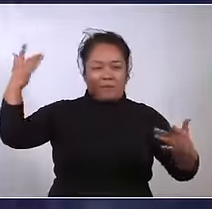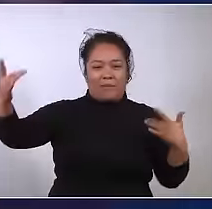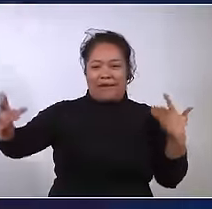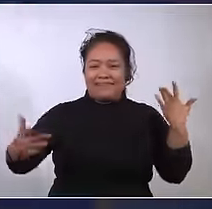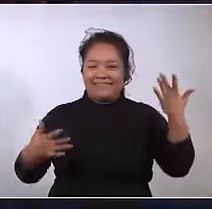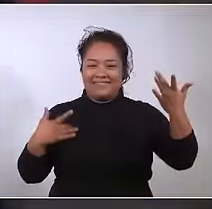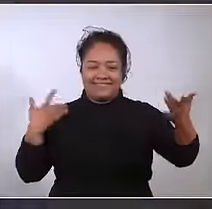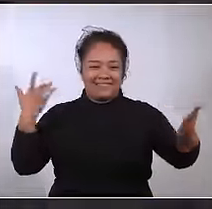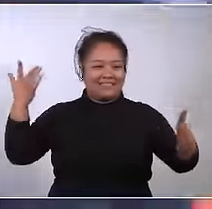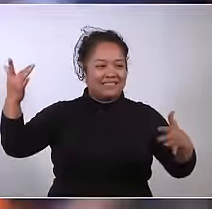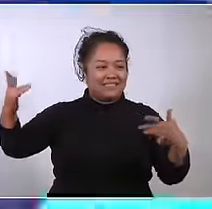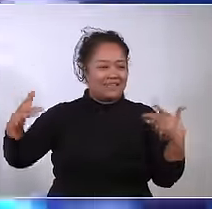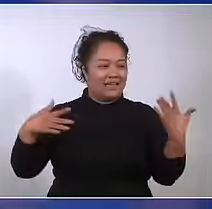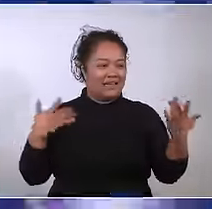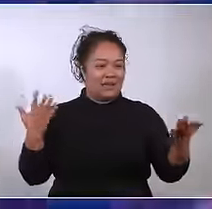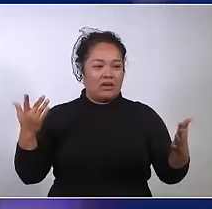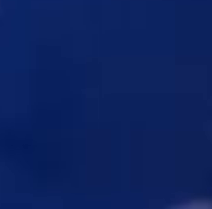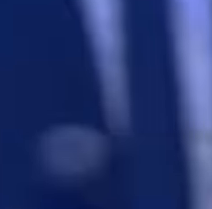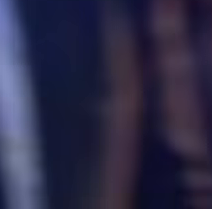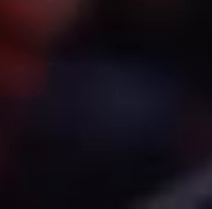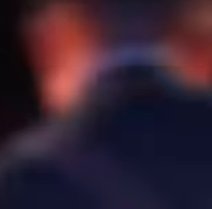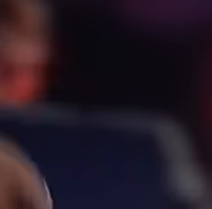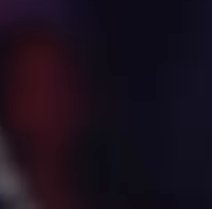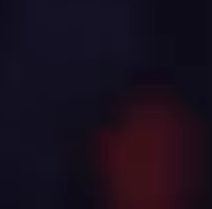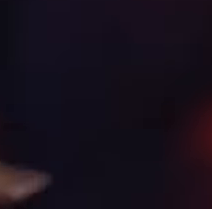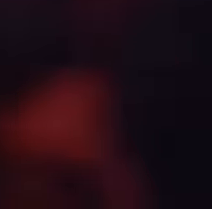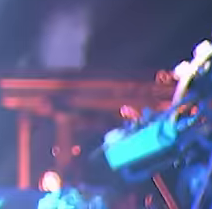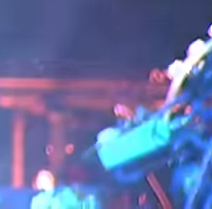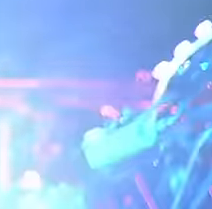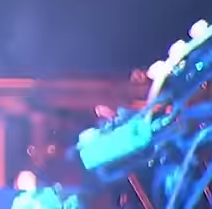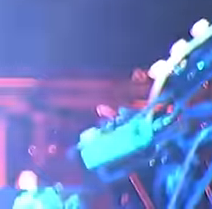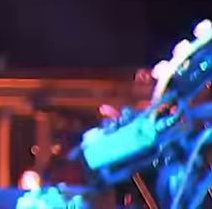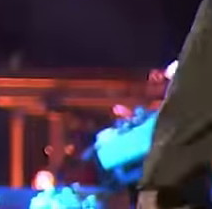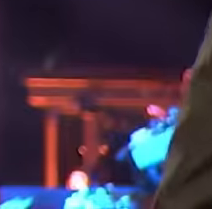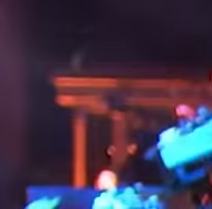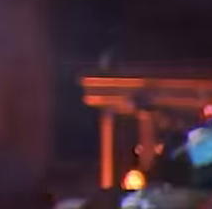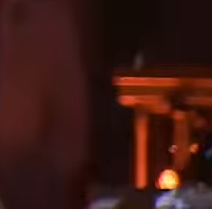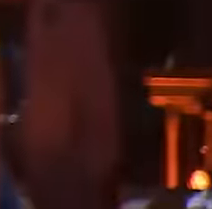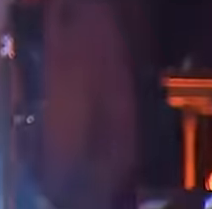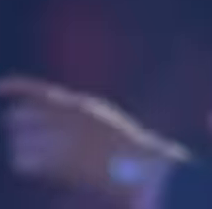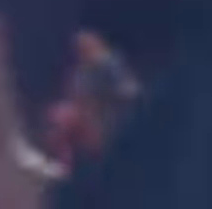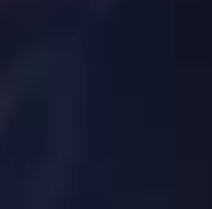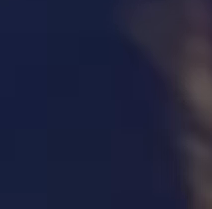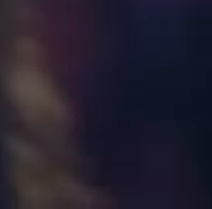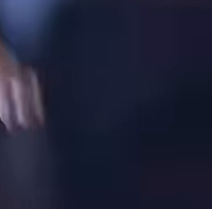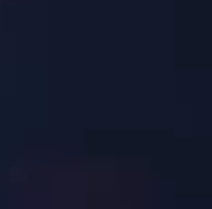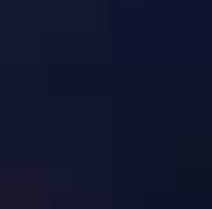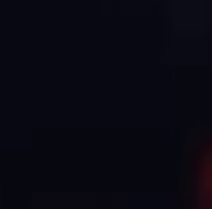He's never failed. He never will.